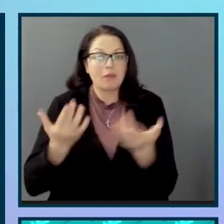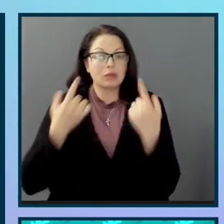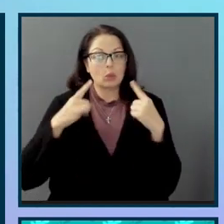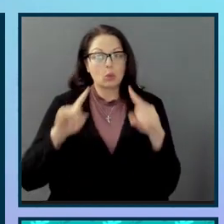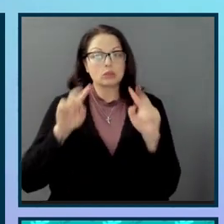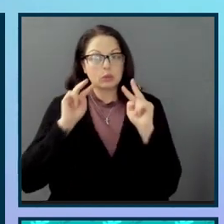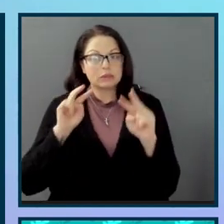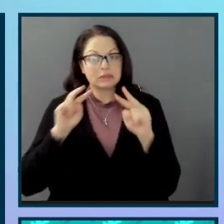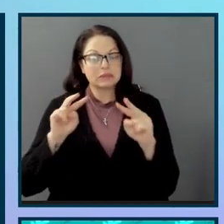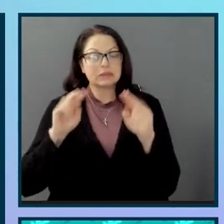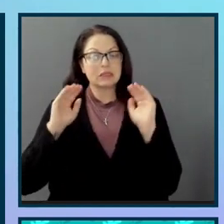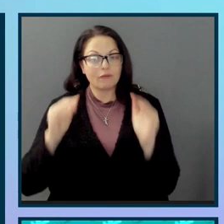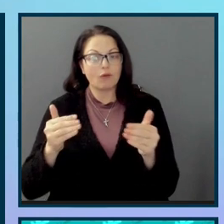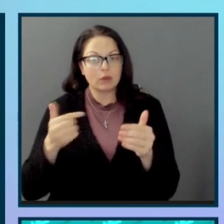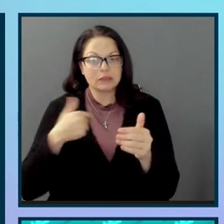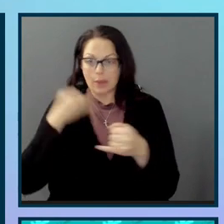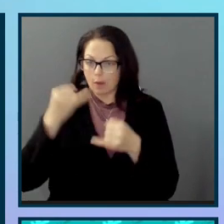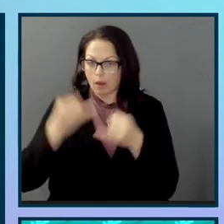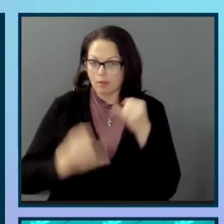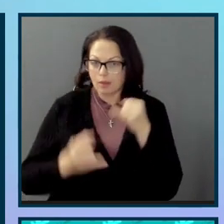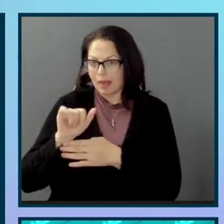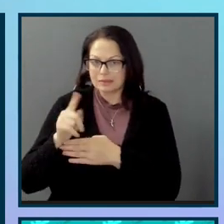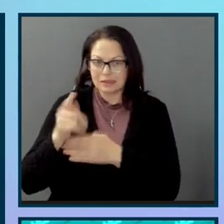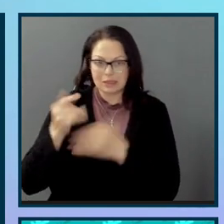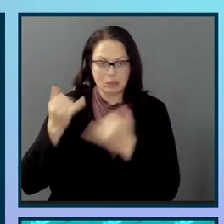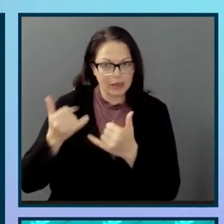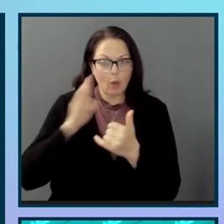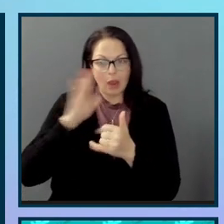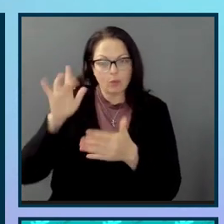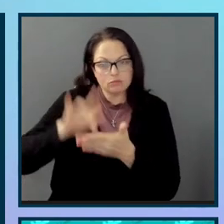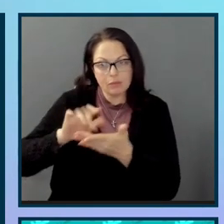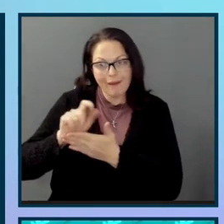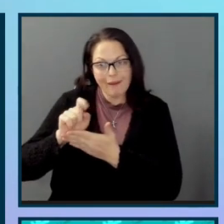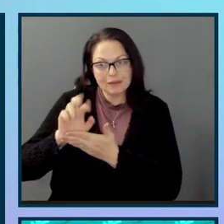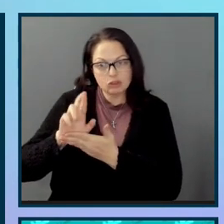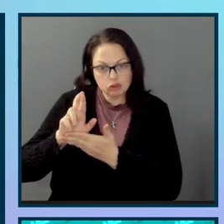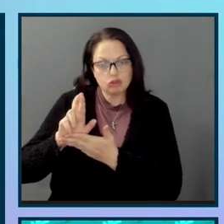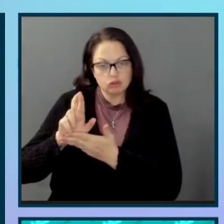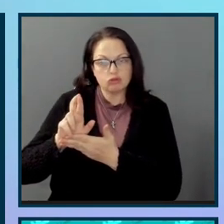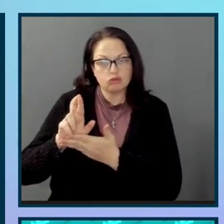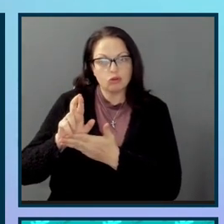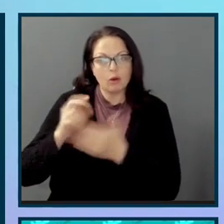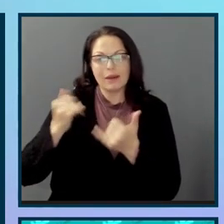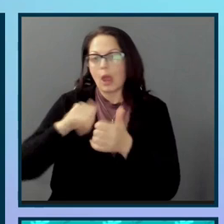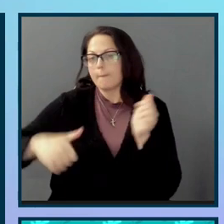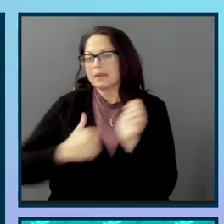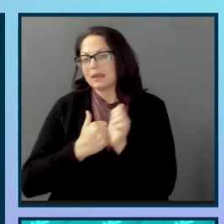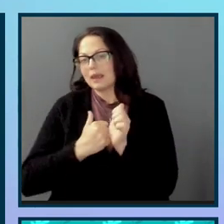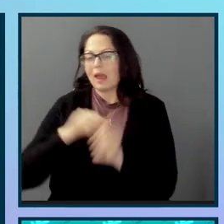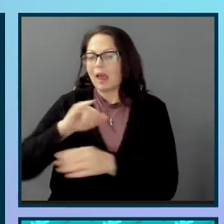I'm on the last link now behind the gem. I'm going to press enter. And we're taken to behind the gem